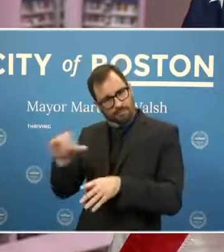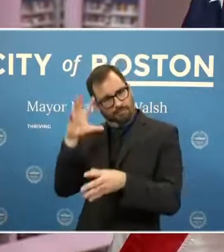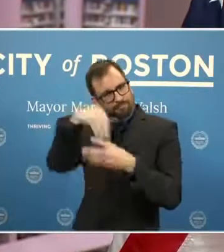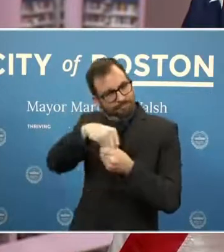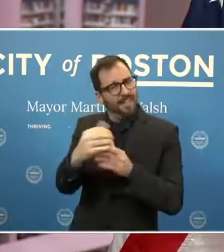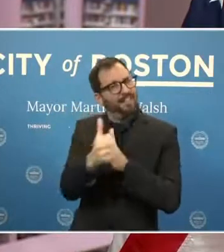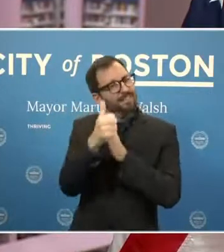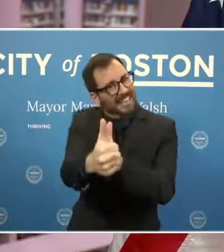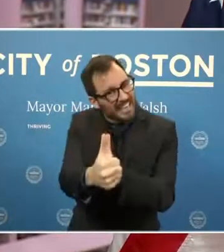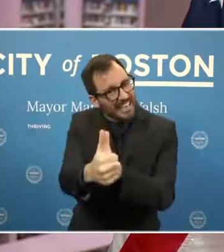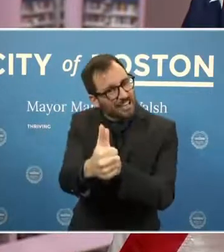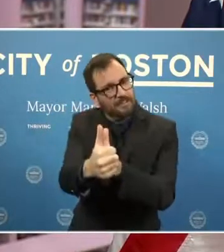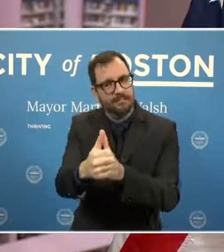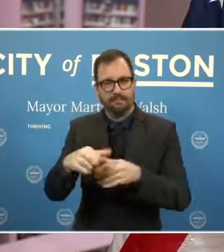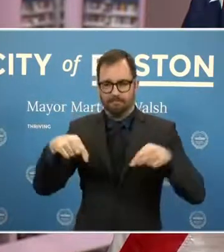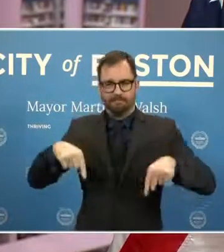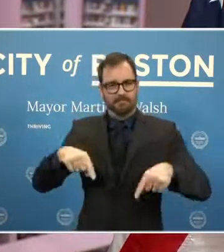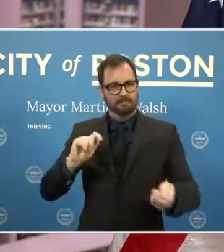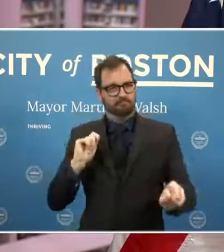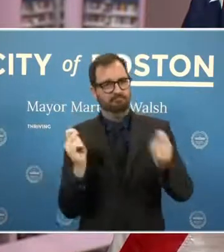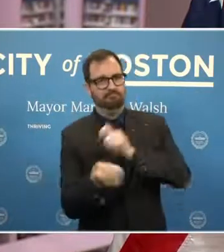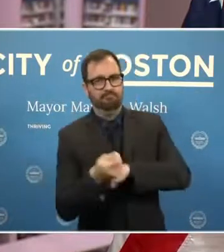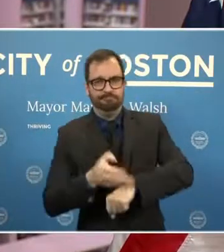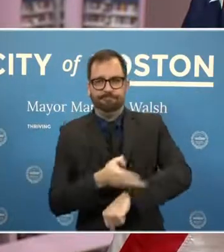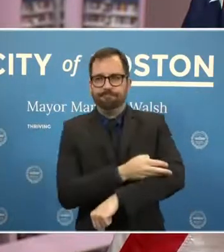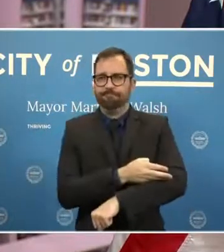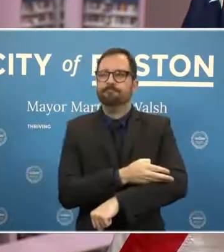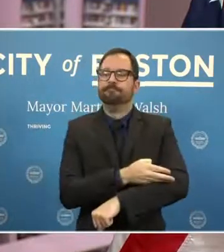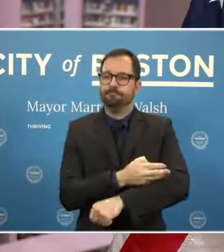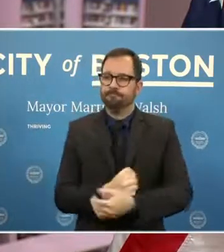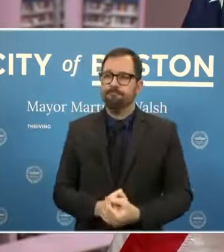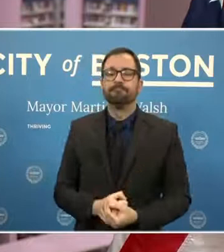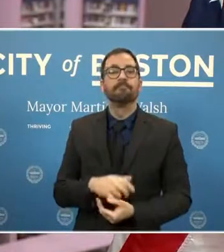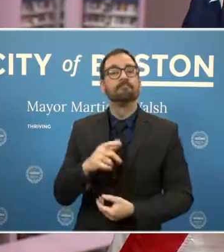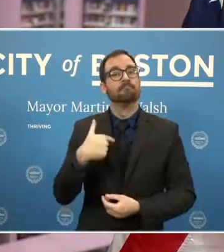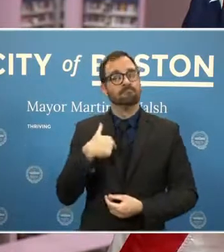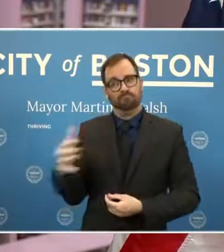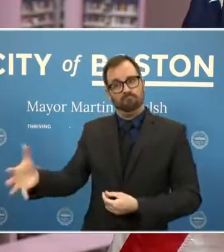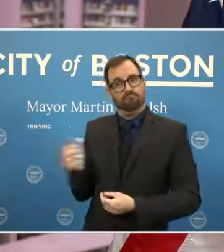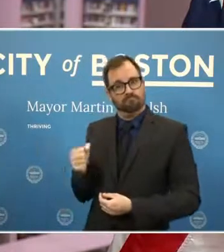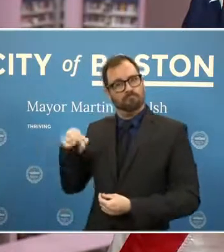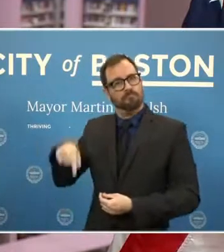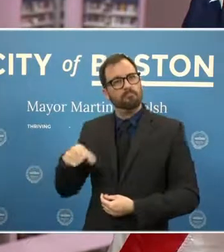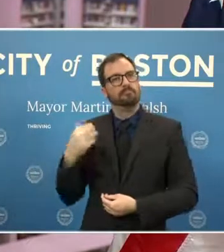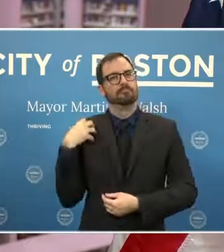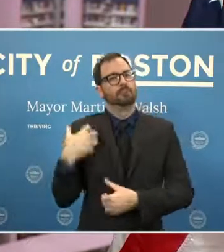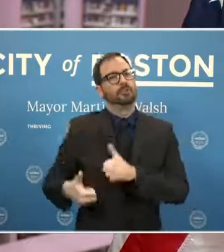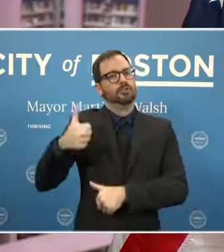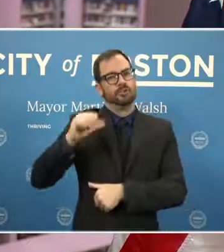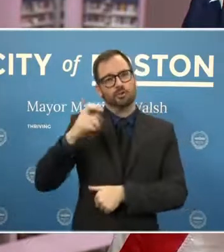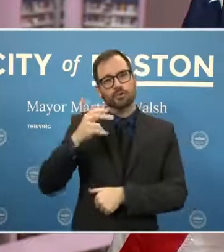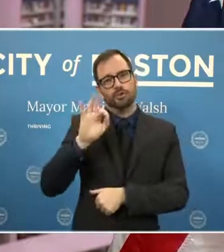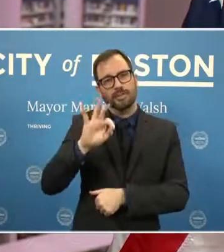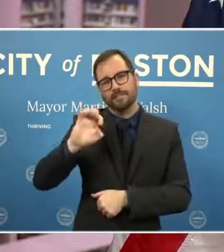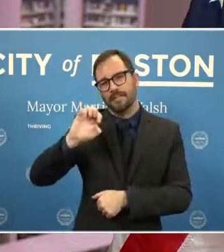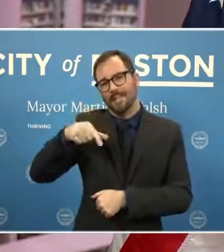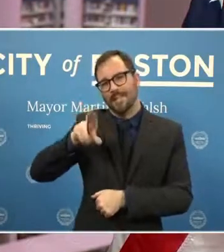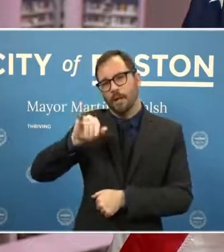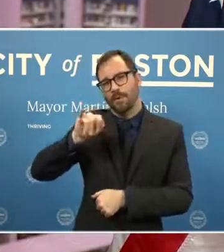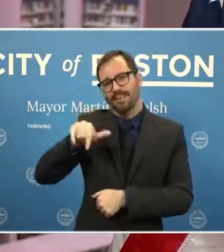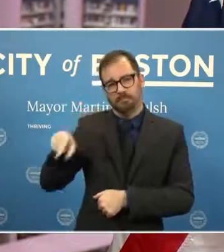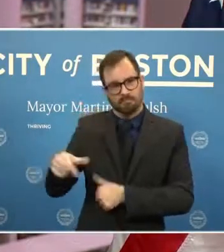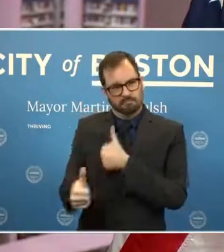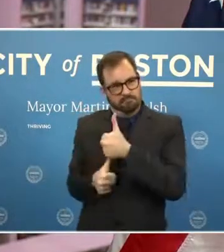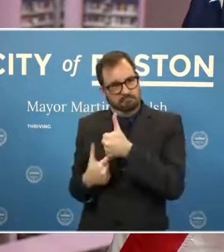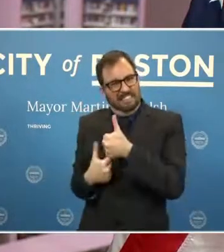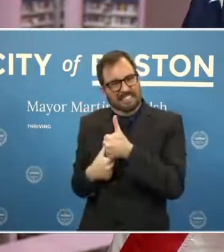appointing a chief of equity to drive this work forward. The pandemic made it clear a community crisis demands a community-wide